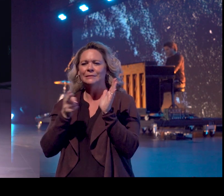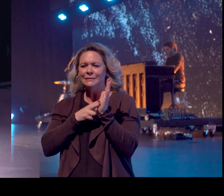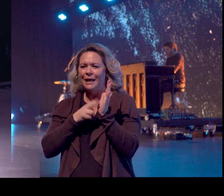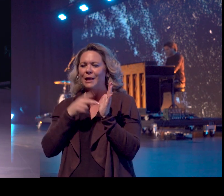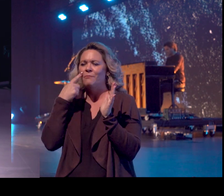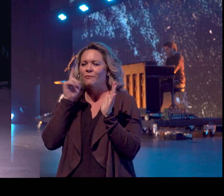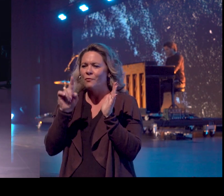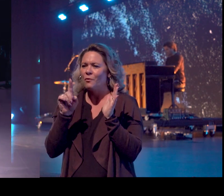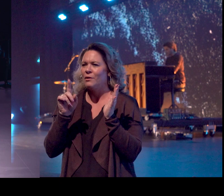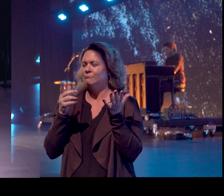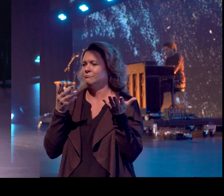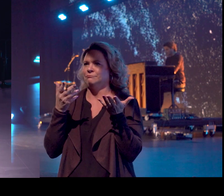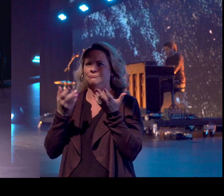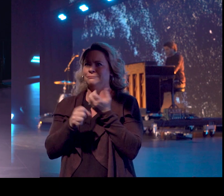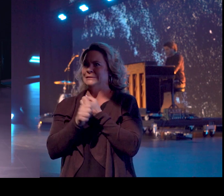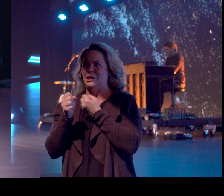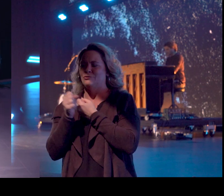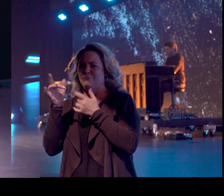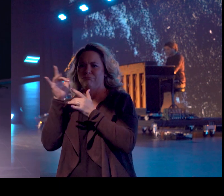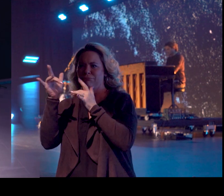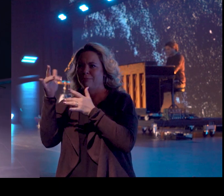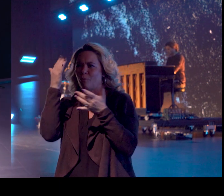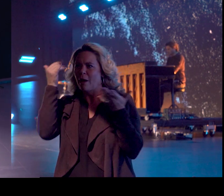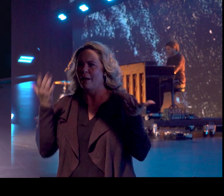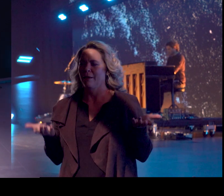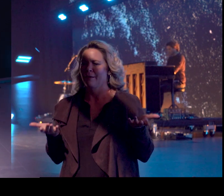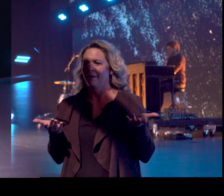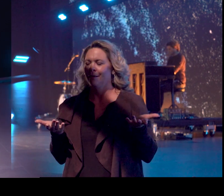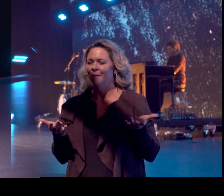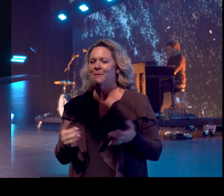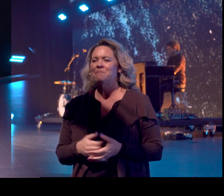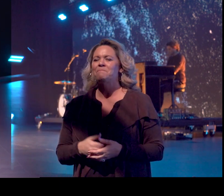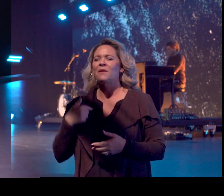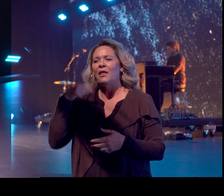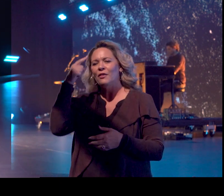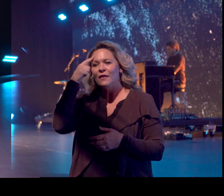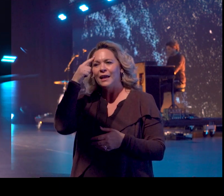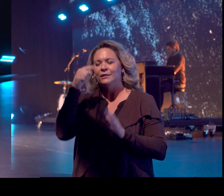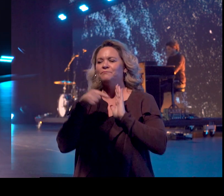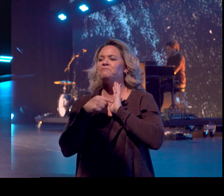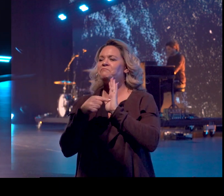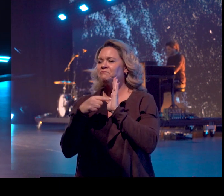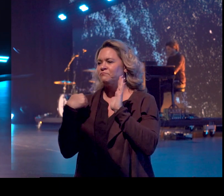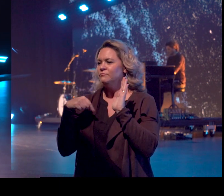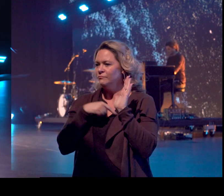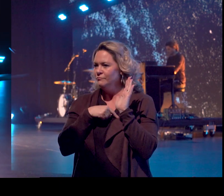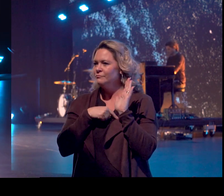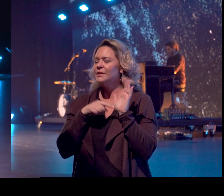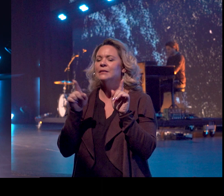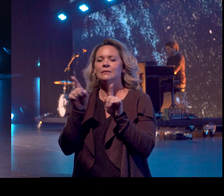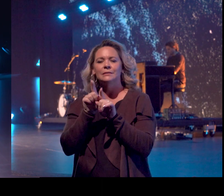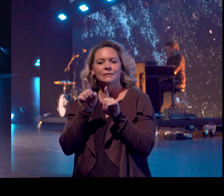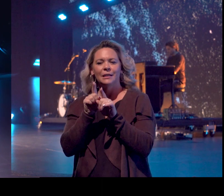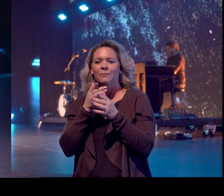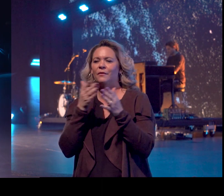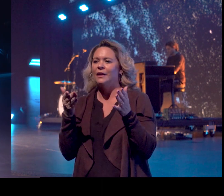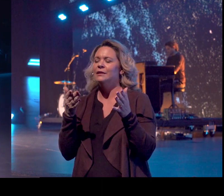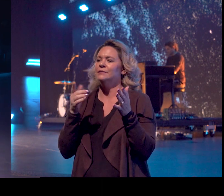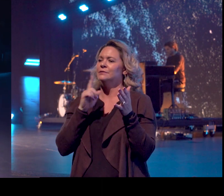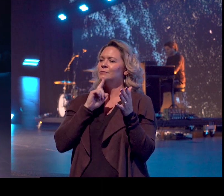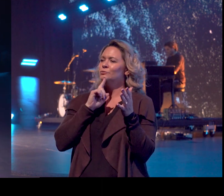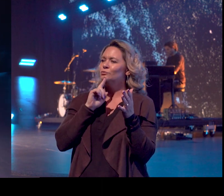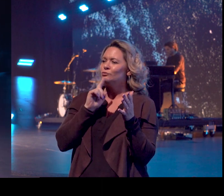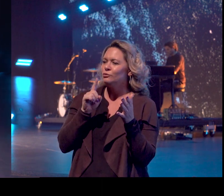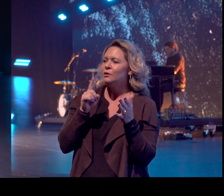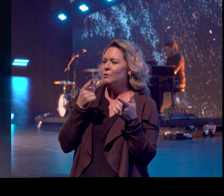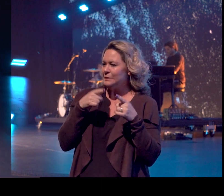many people sign up for something like this? See, what I think it shows us is the same thing